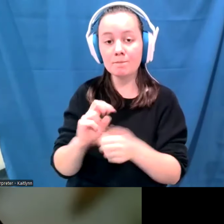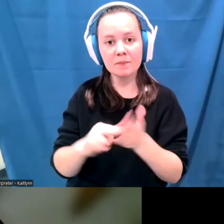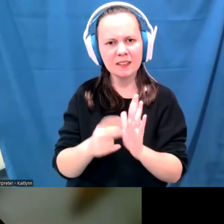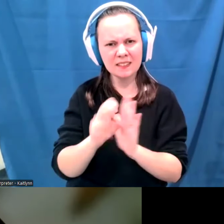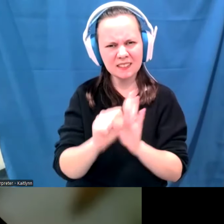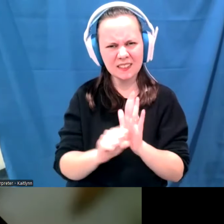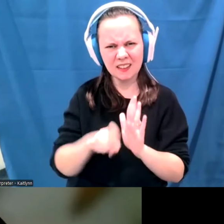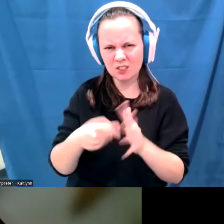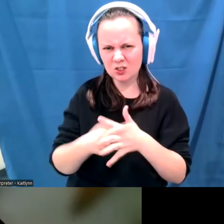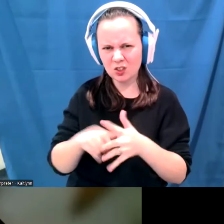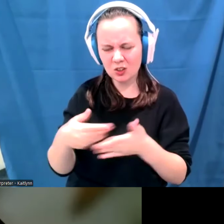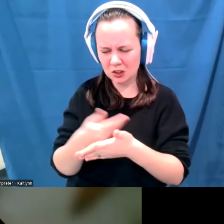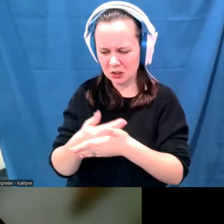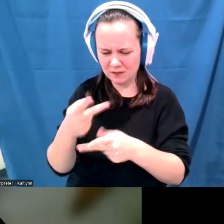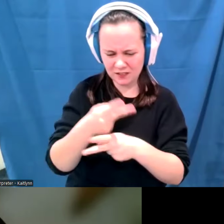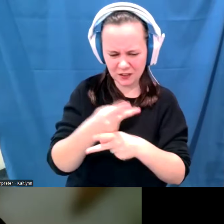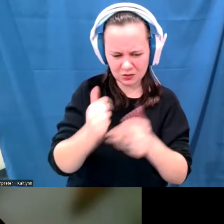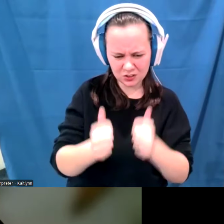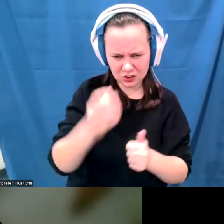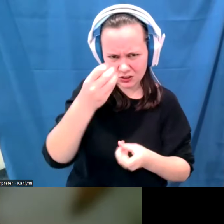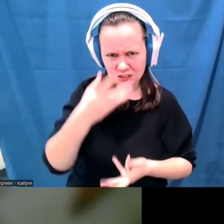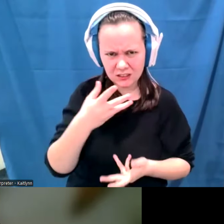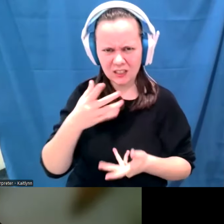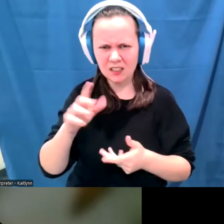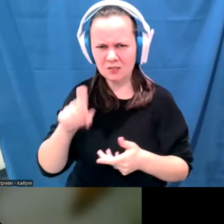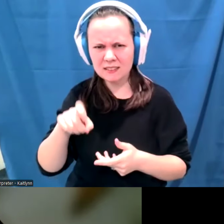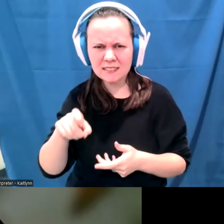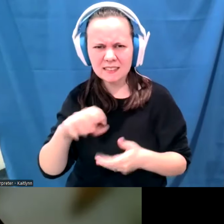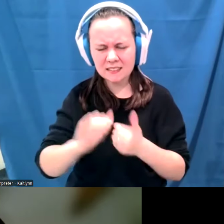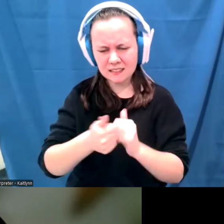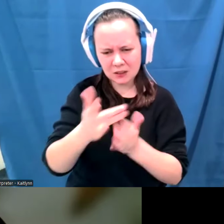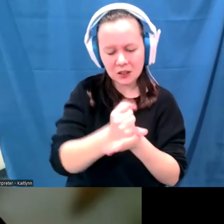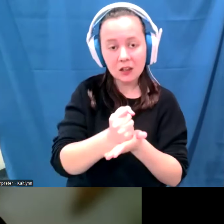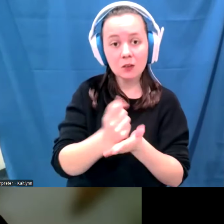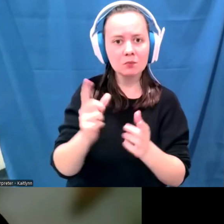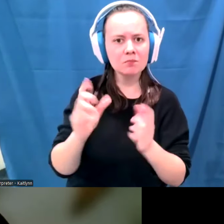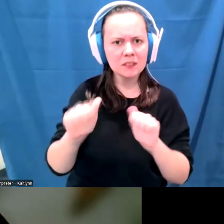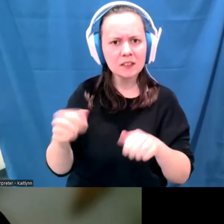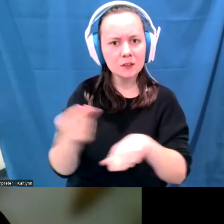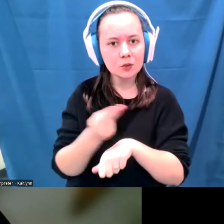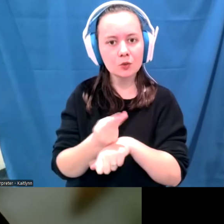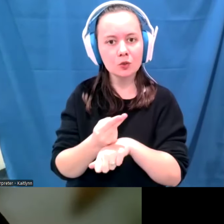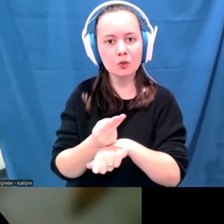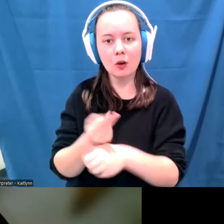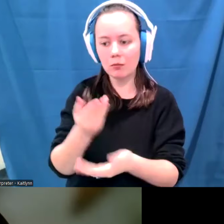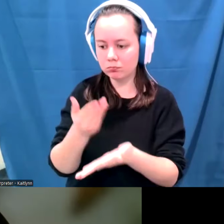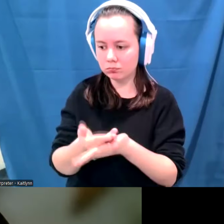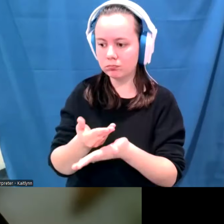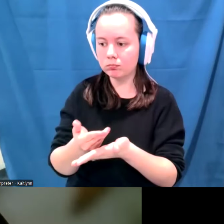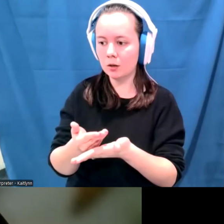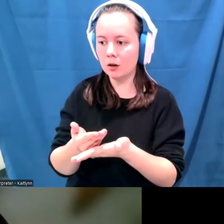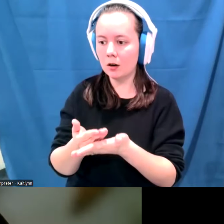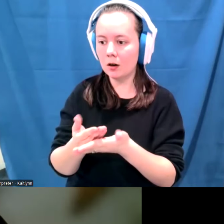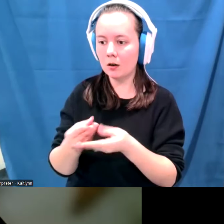and figuring out which data to collect and how. They can use tried and tested methods in partnership with